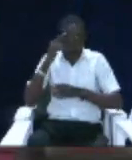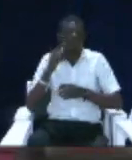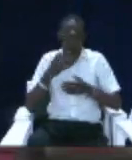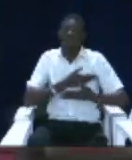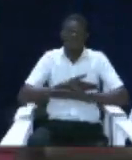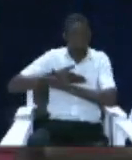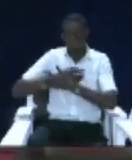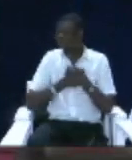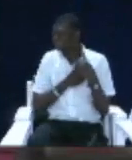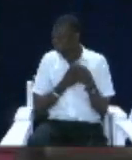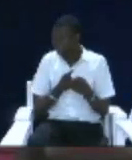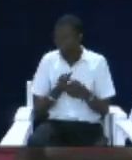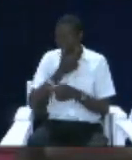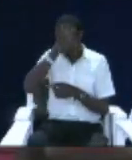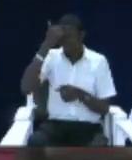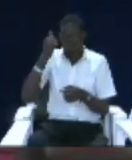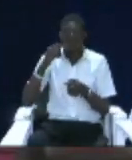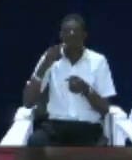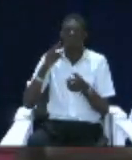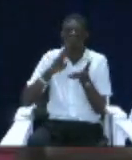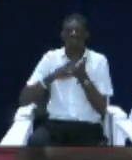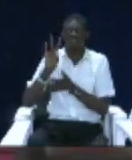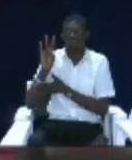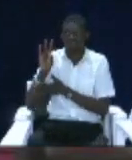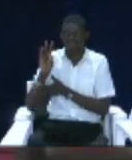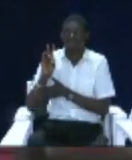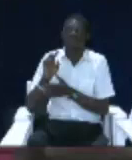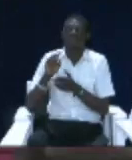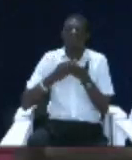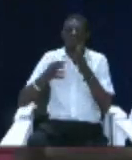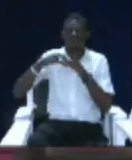womb. During the 2017 Holy Ghost Congress